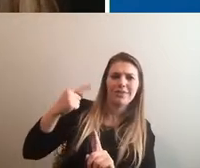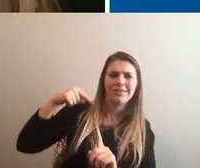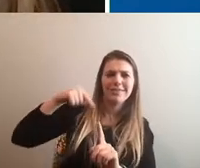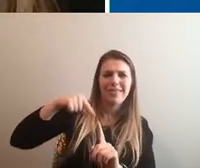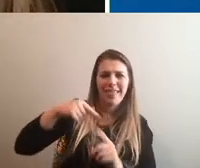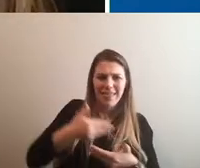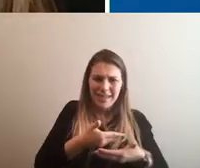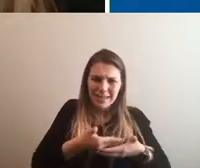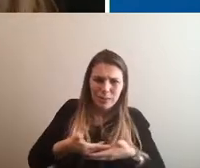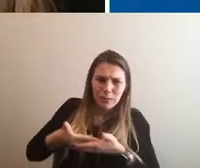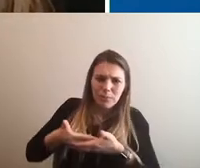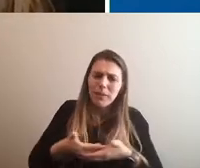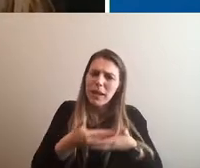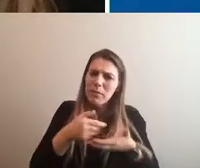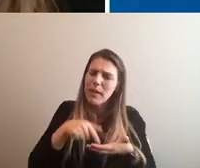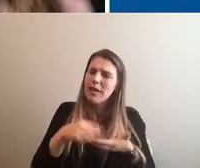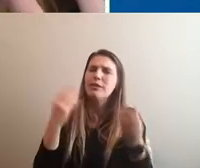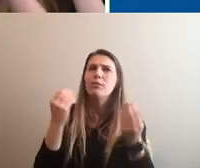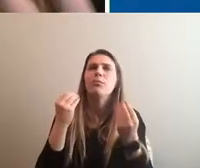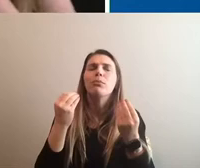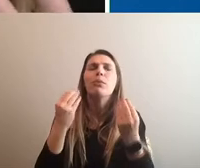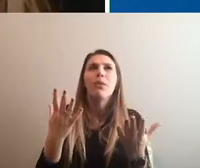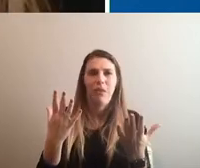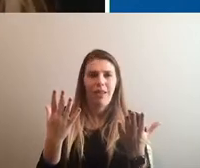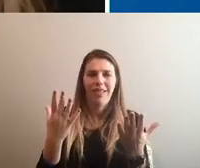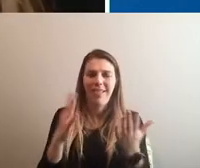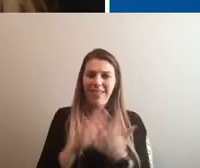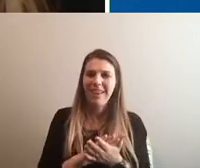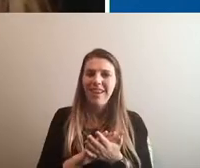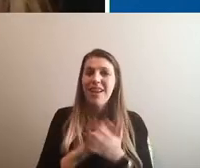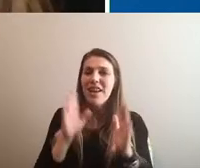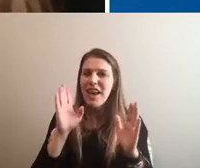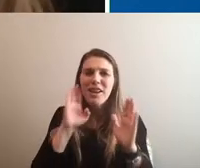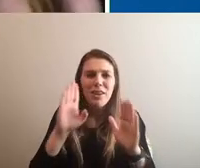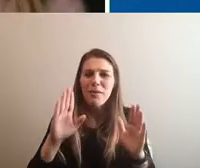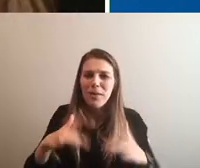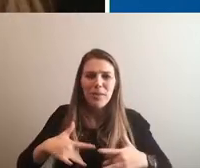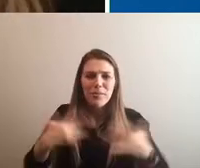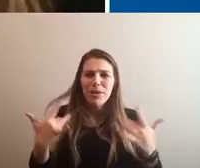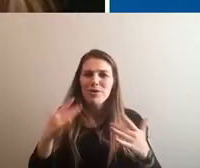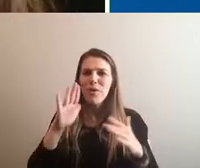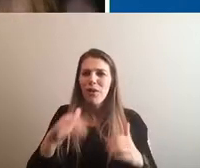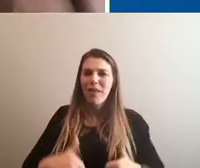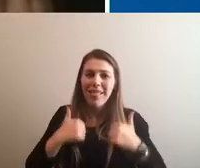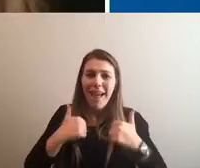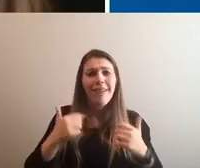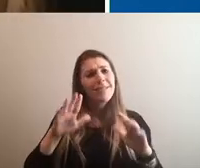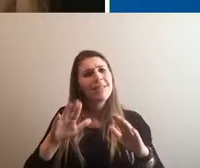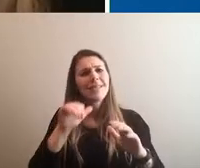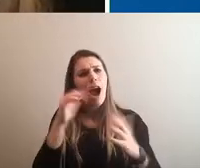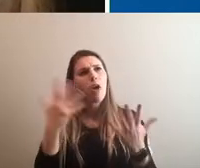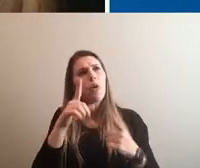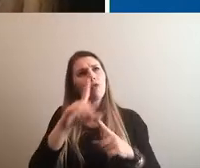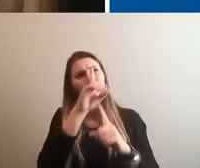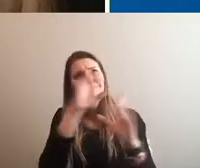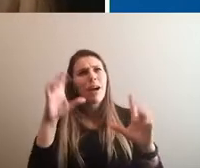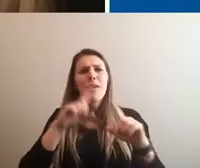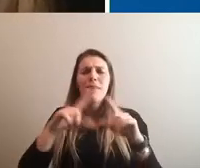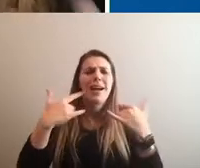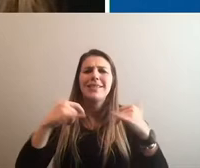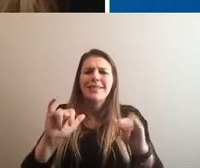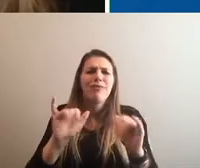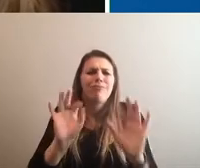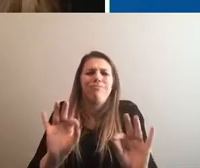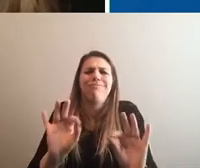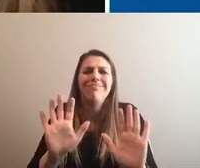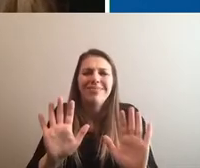is, this beautiful baby is going to bring great joy to you. It may be different, but it will be great. And